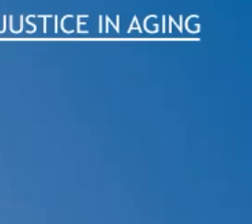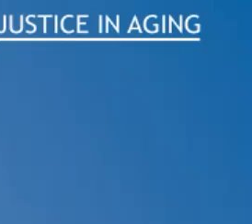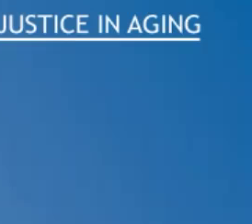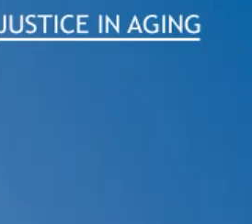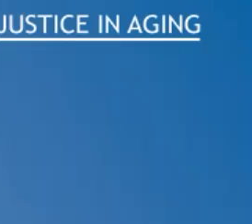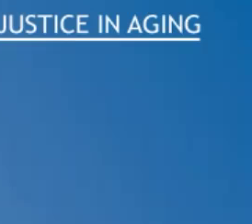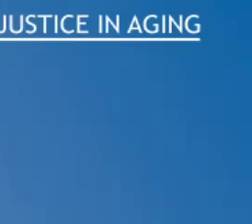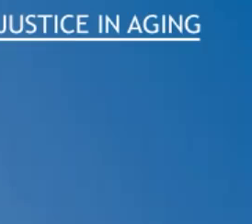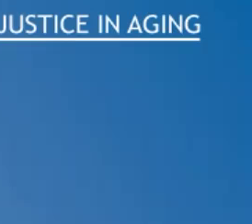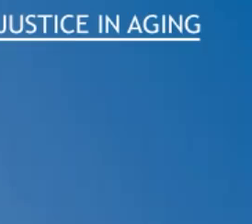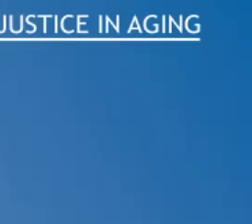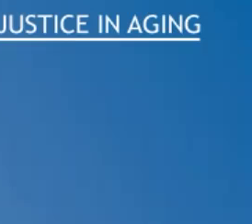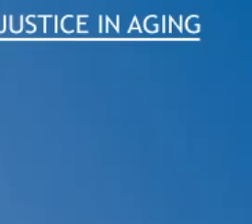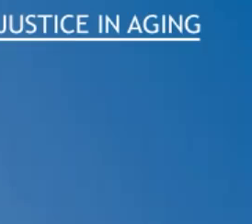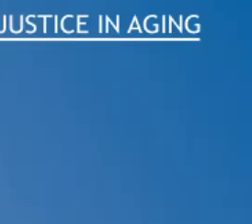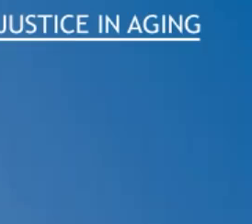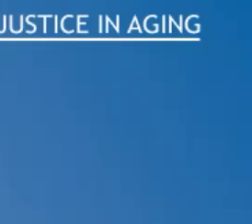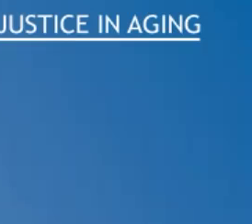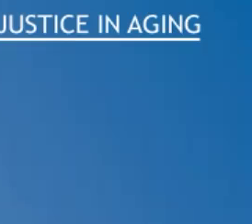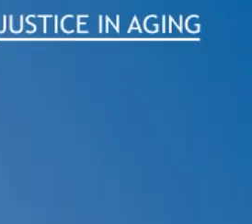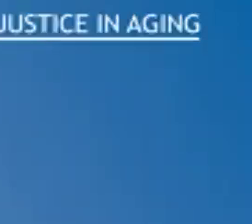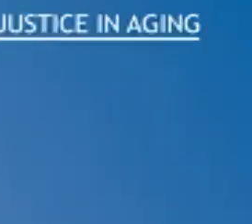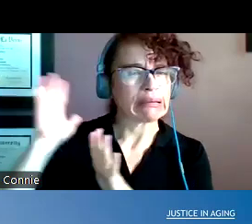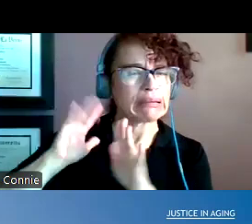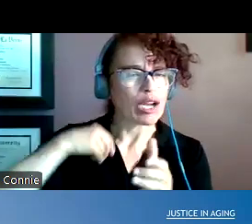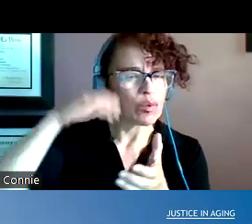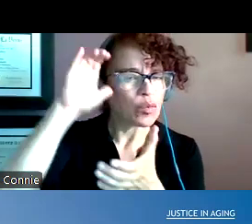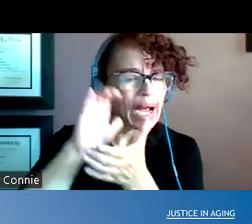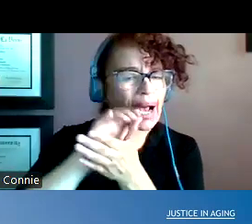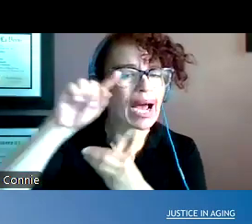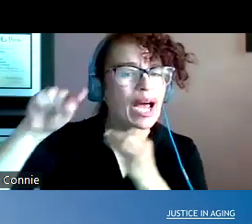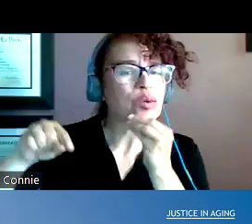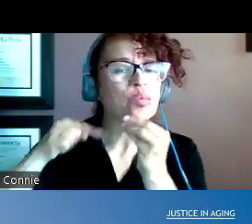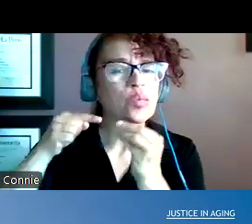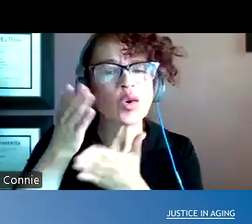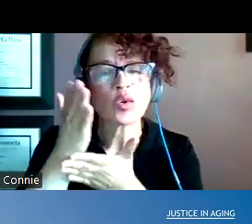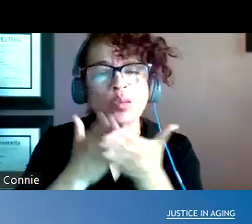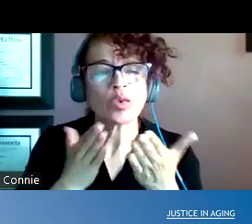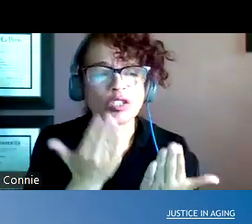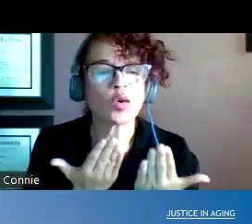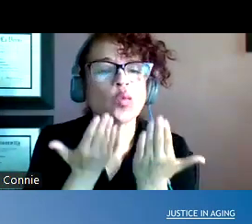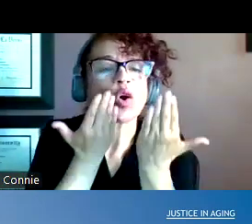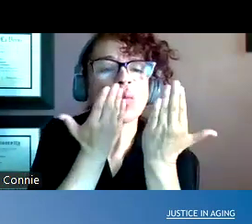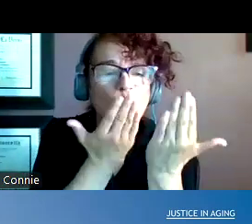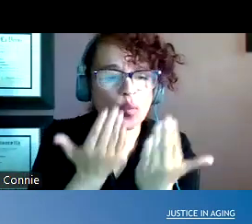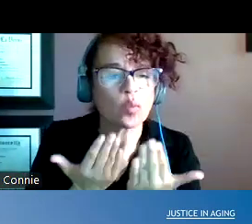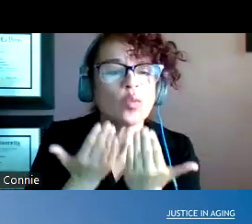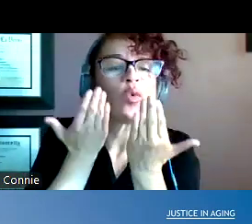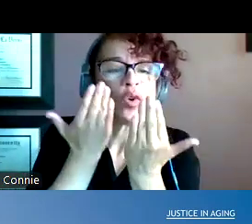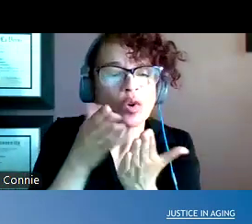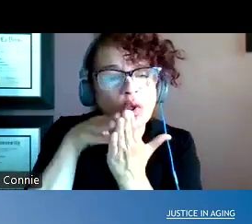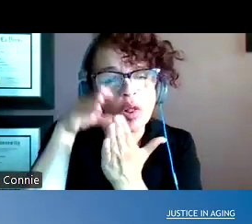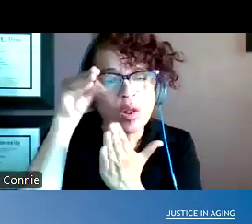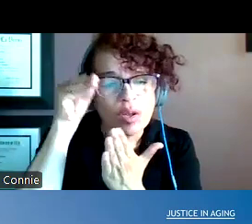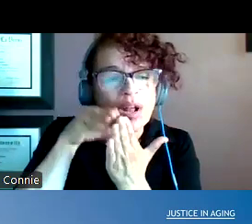Healthcare Services a couple of months ago, I believe, about some of our recommendations and lessons learned